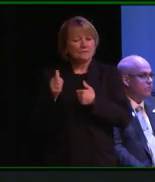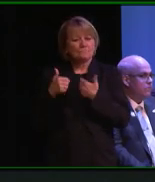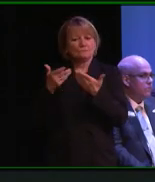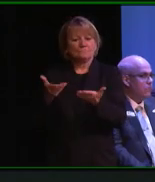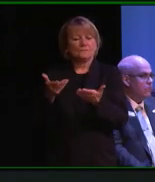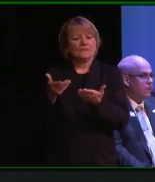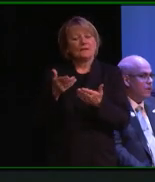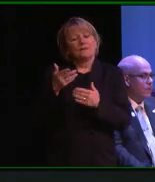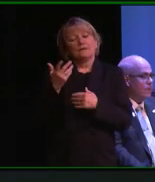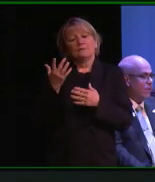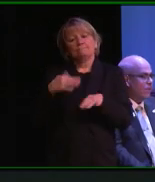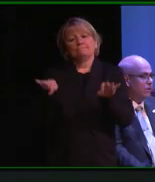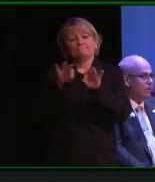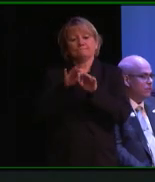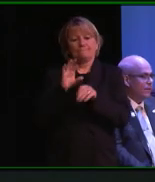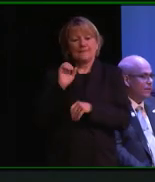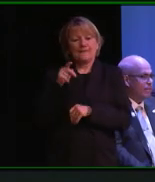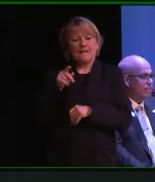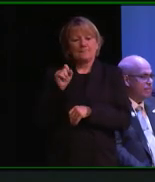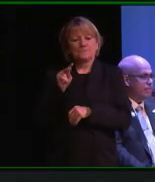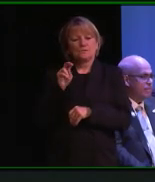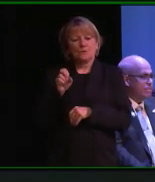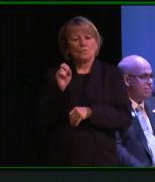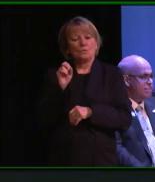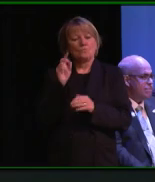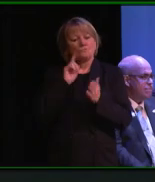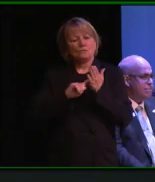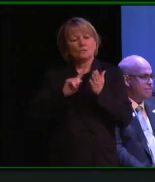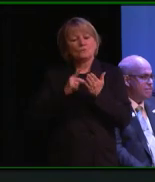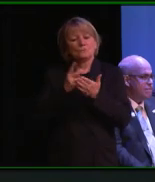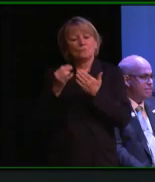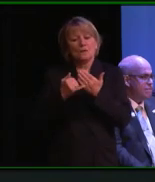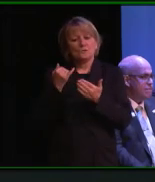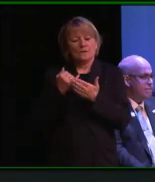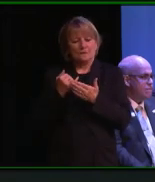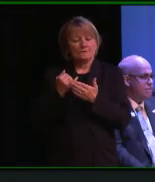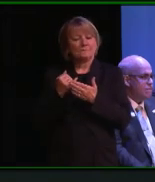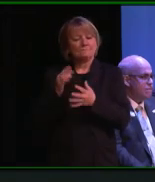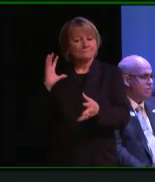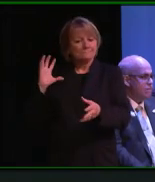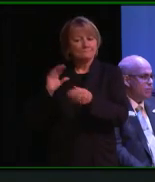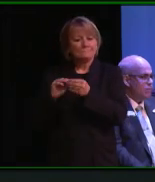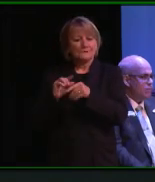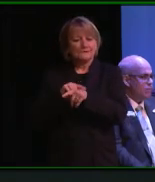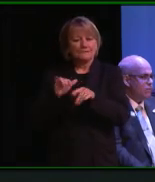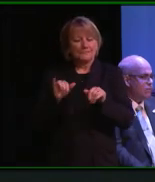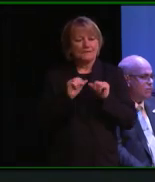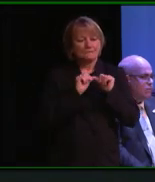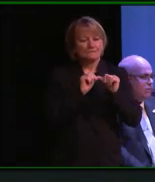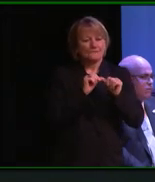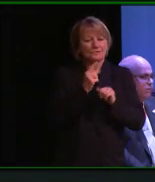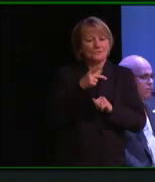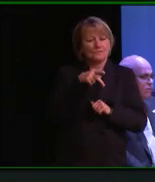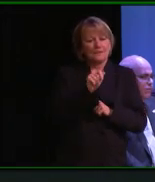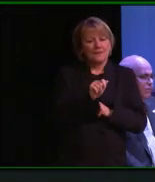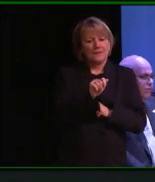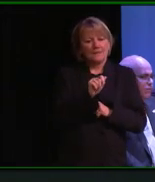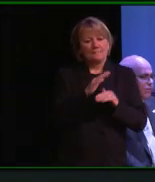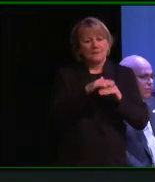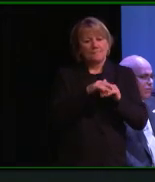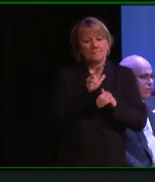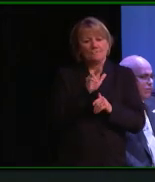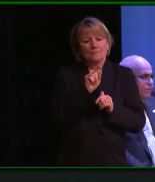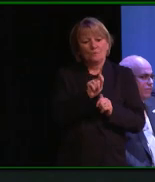significant capstone interdisciplinary research project, all done while maintaining a GPA of at least